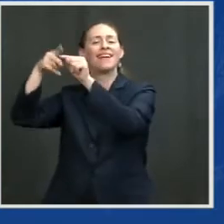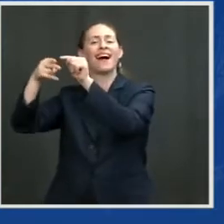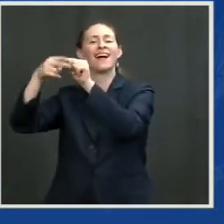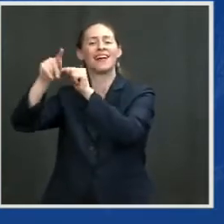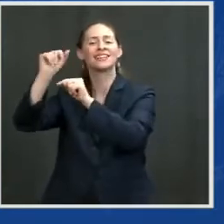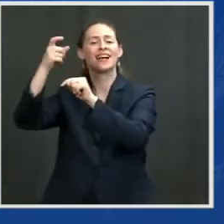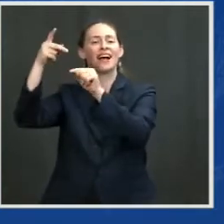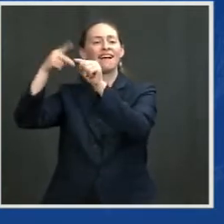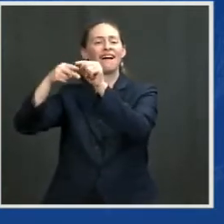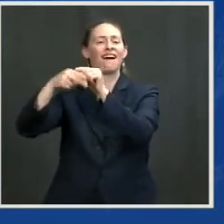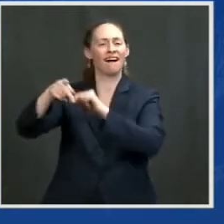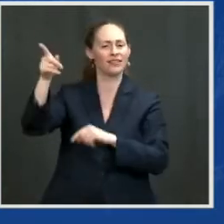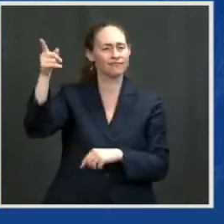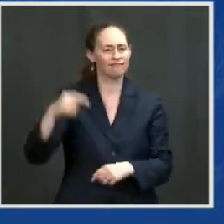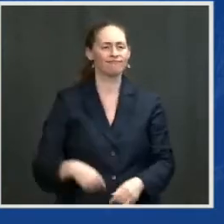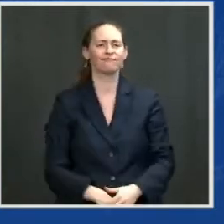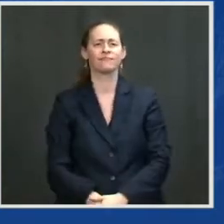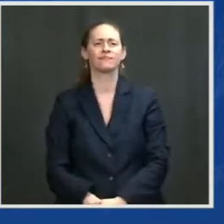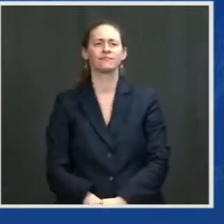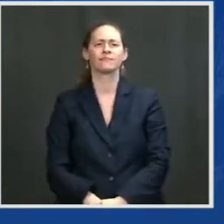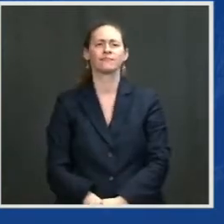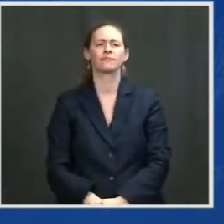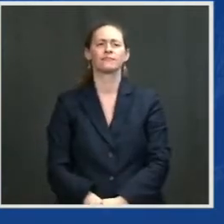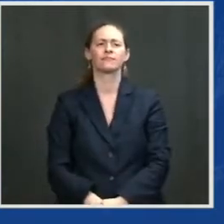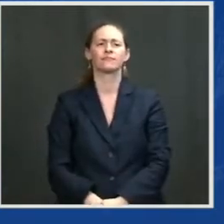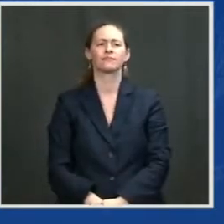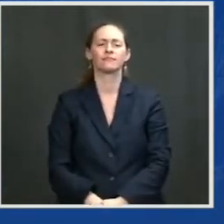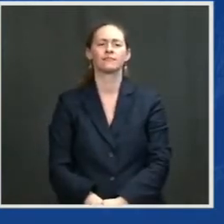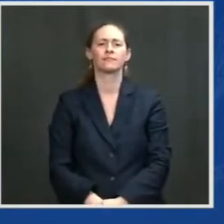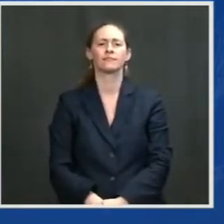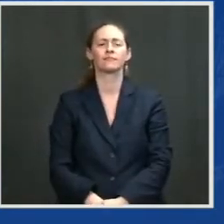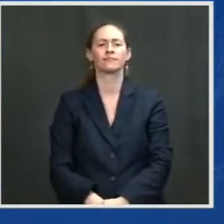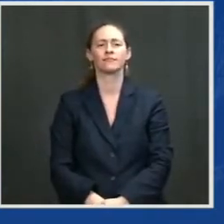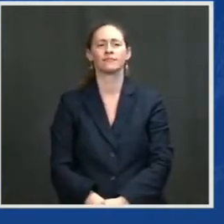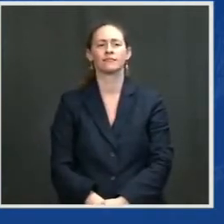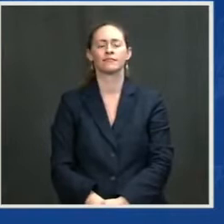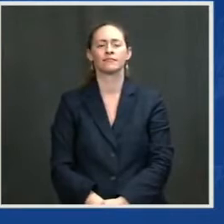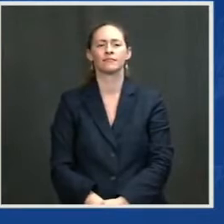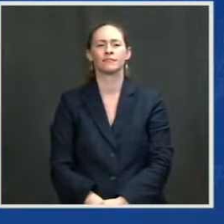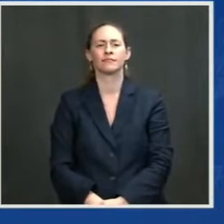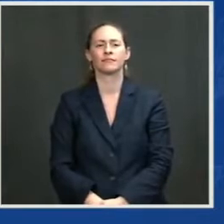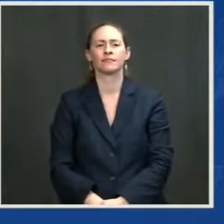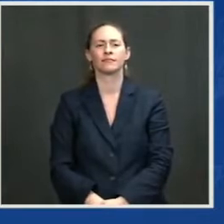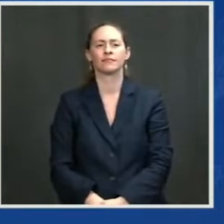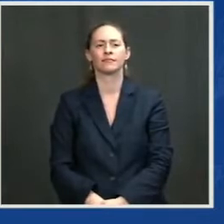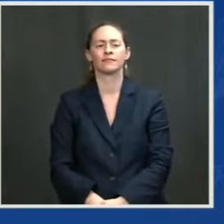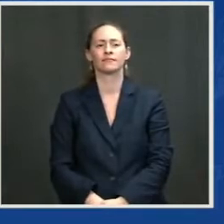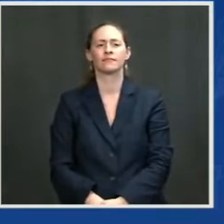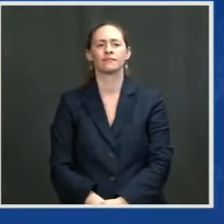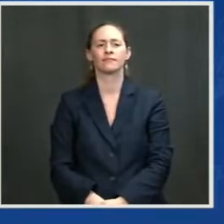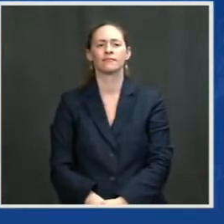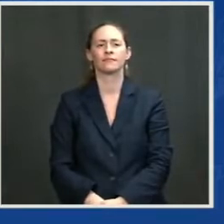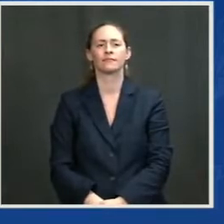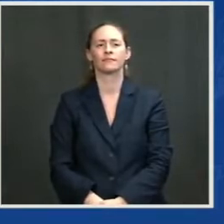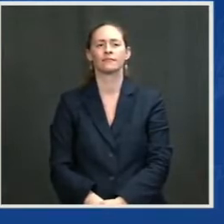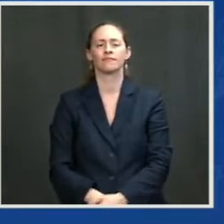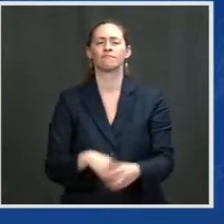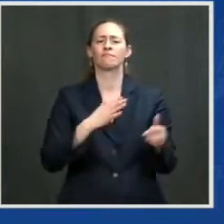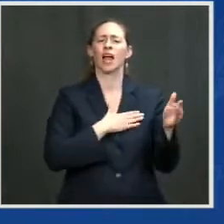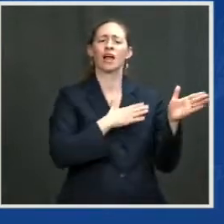is that the plans that I put forward meets the middle class and raises corporate rate. It also lowers